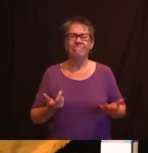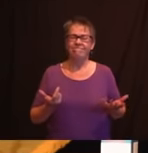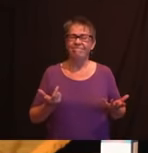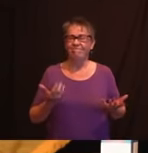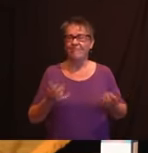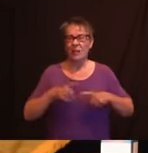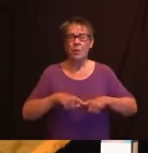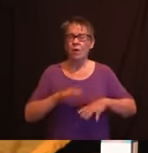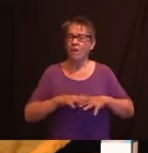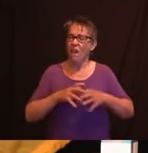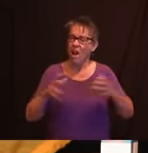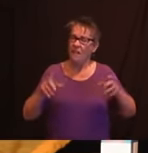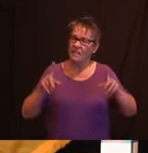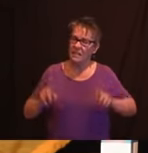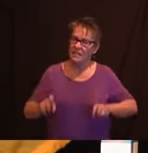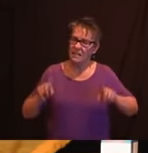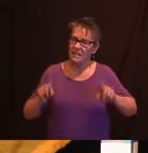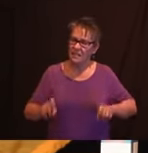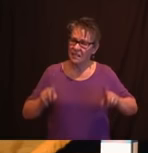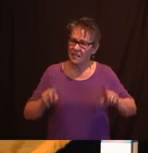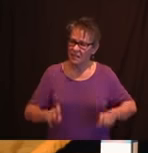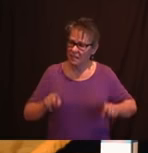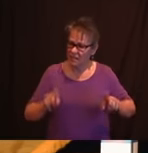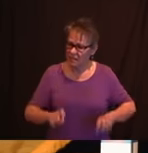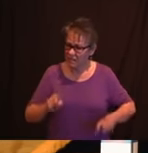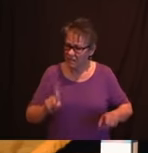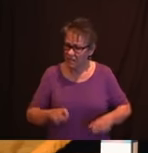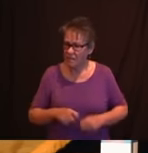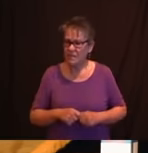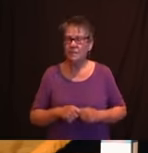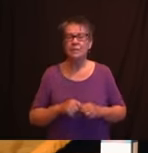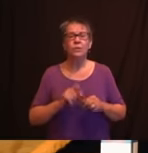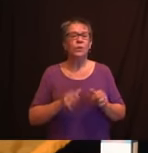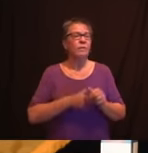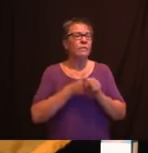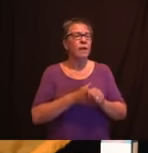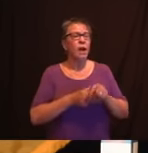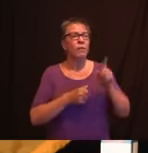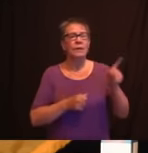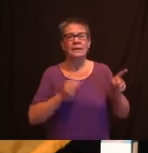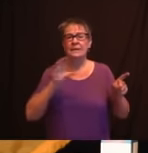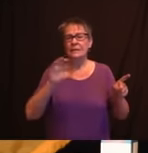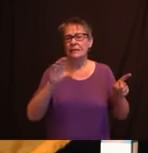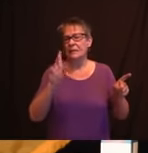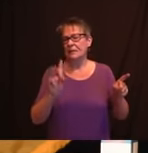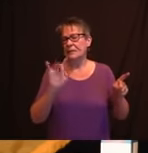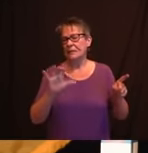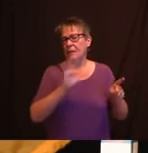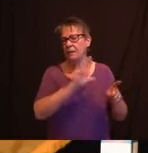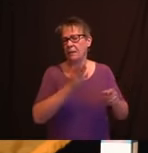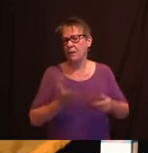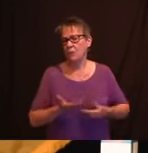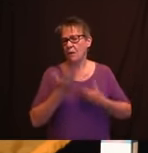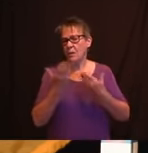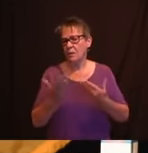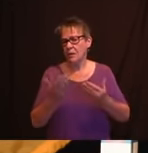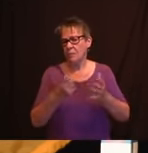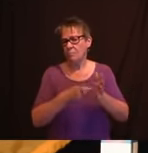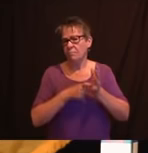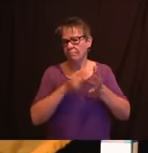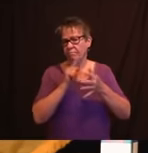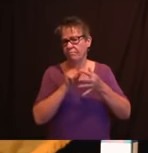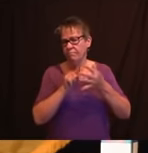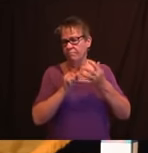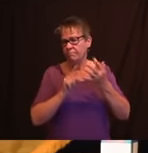that regard, and our epidemiologists are watching it every day. We have to be super vigilant.